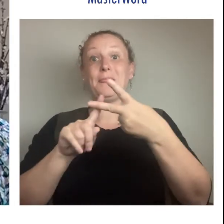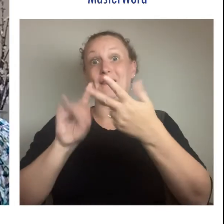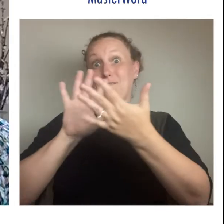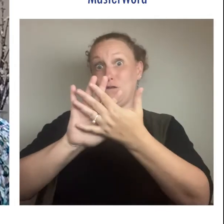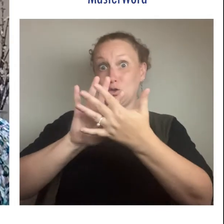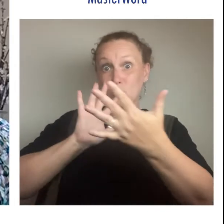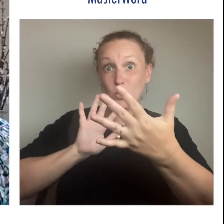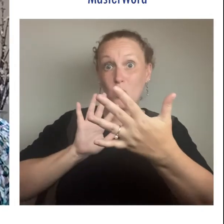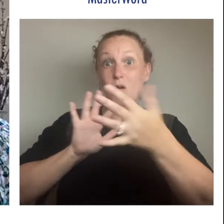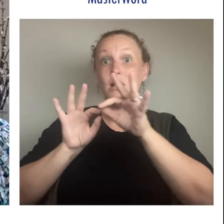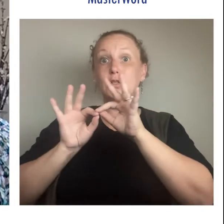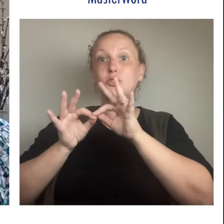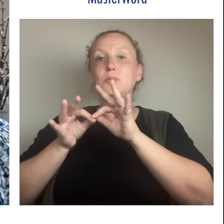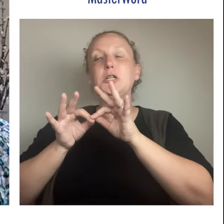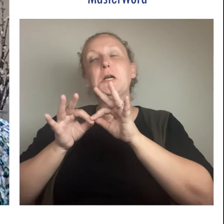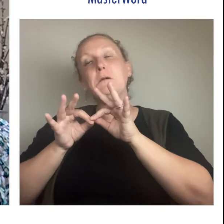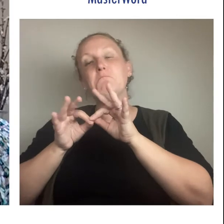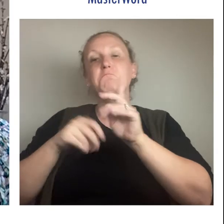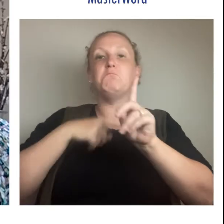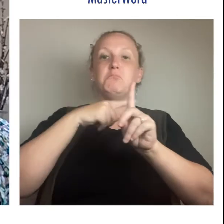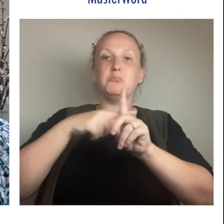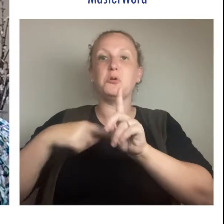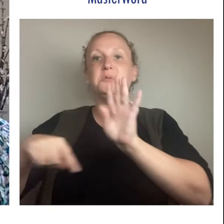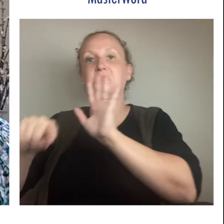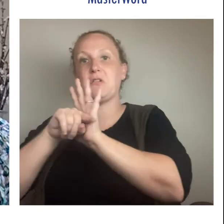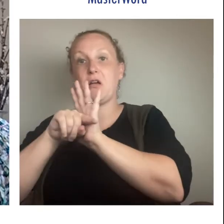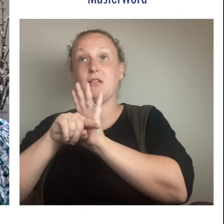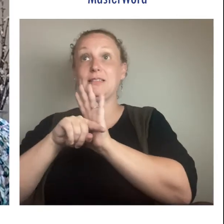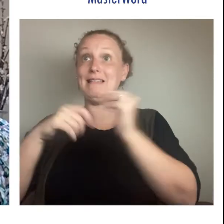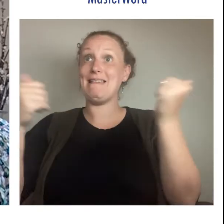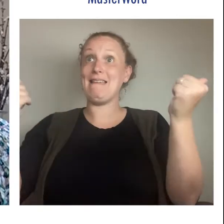to it, because certainly anything done virtually is going to